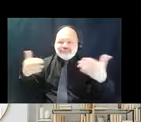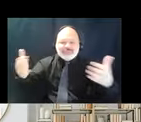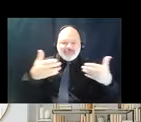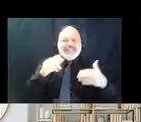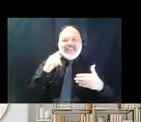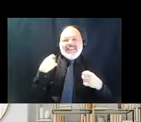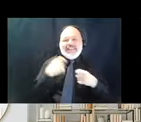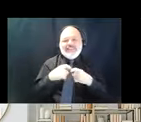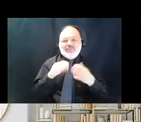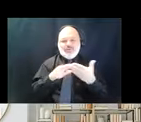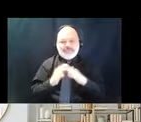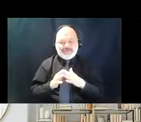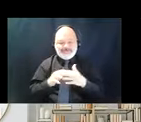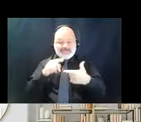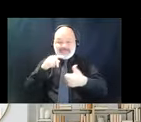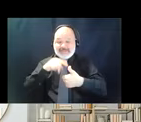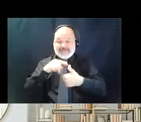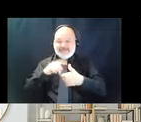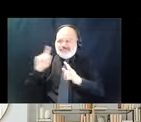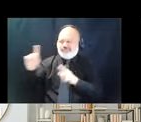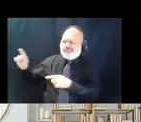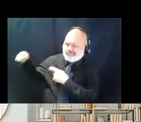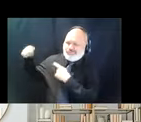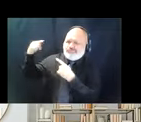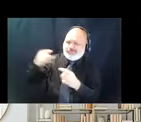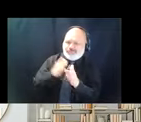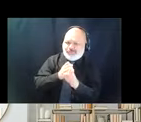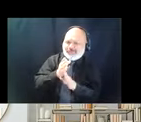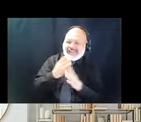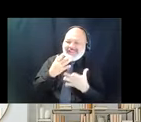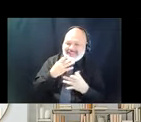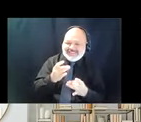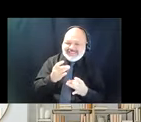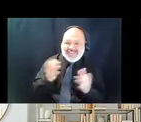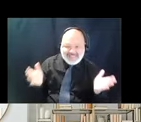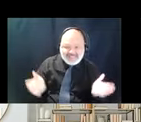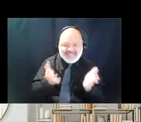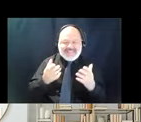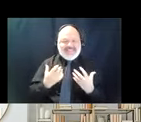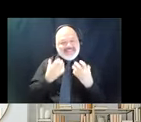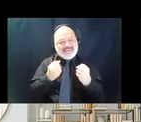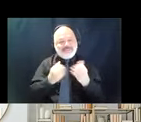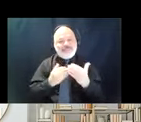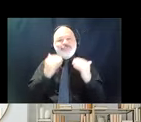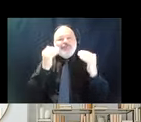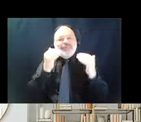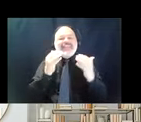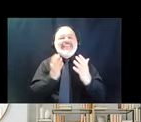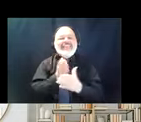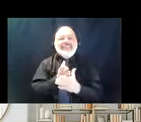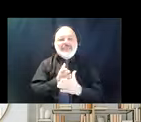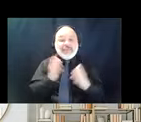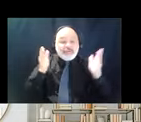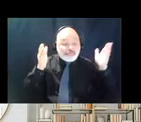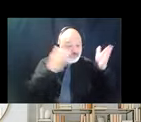community. Mr. Londono has a longstanding professional interest in health promotion and prevention. He is currently focused on